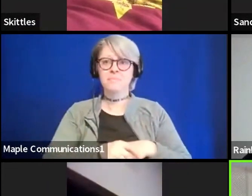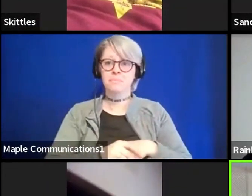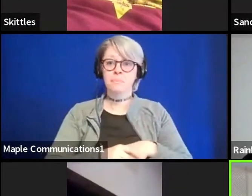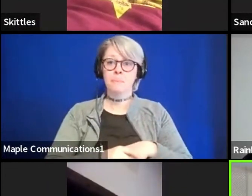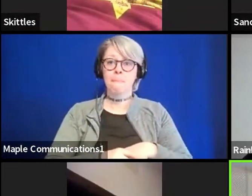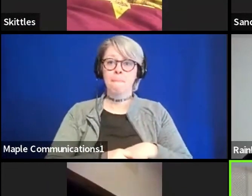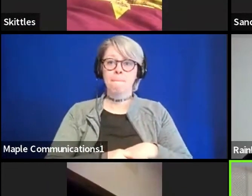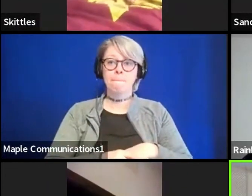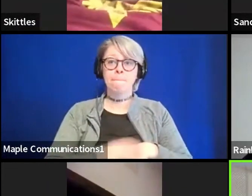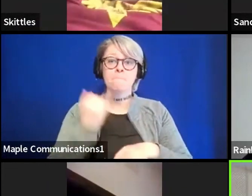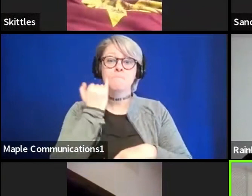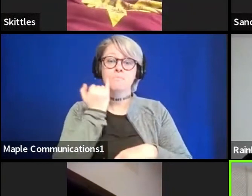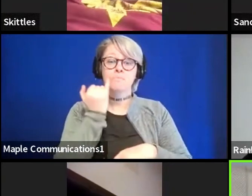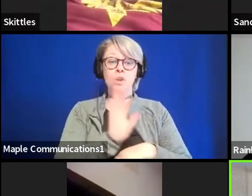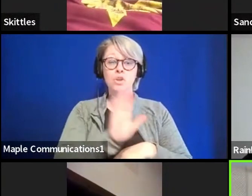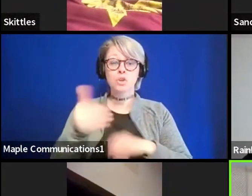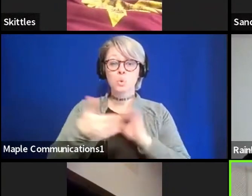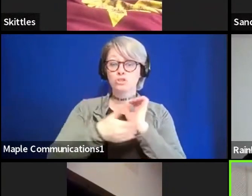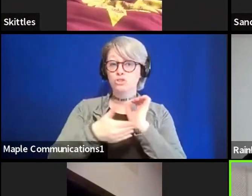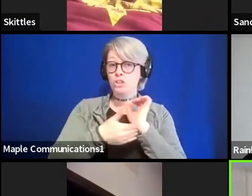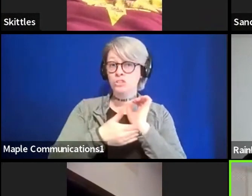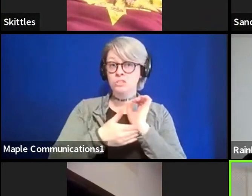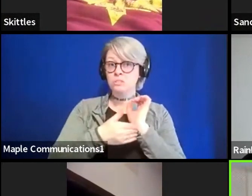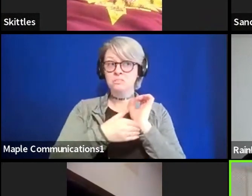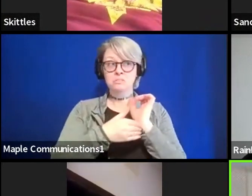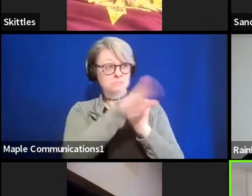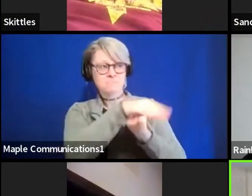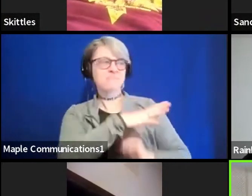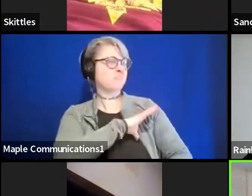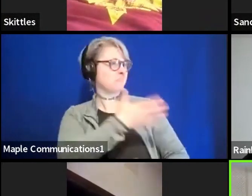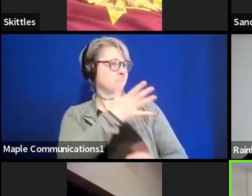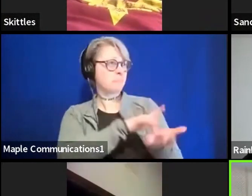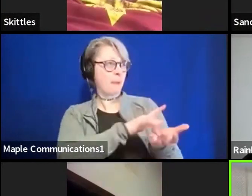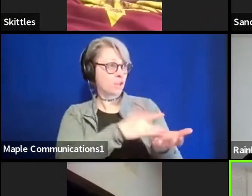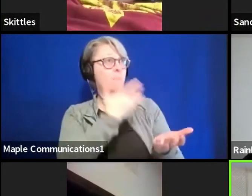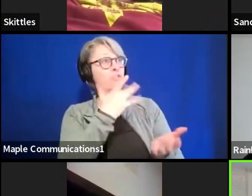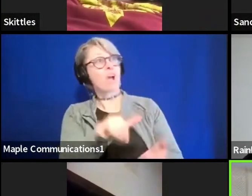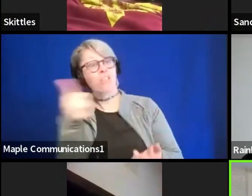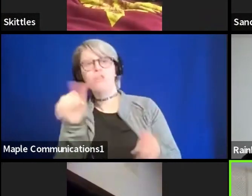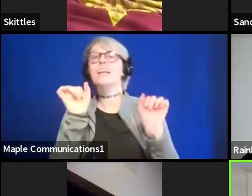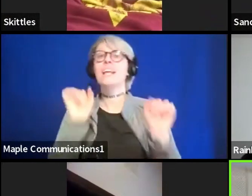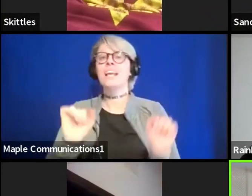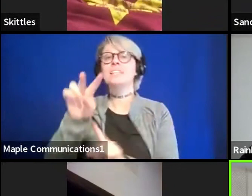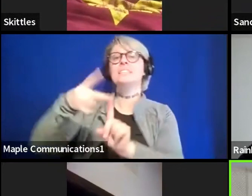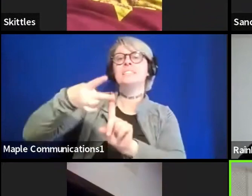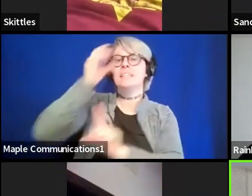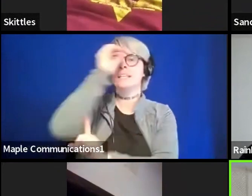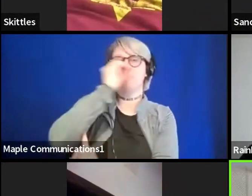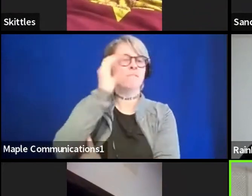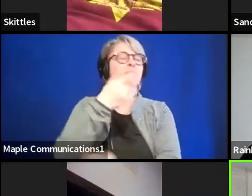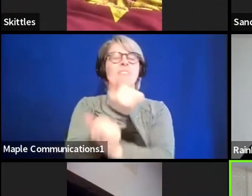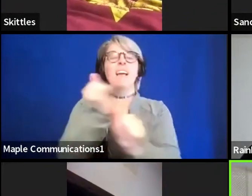your doctor or whoever you're seeing does not respect that, you are allowed to get a second opinion. Any type of